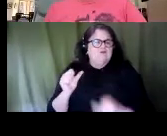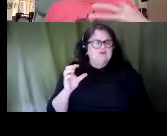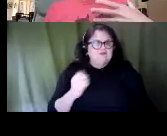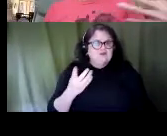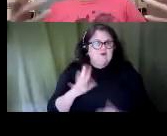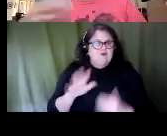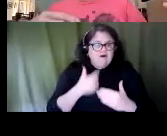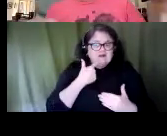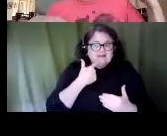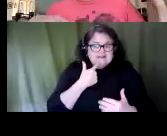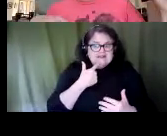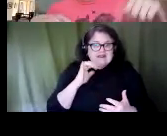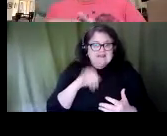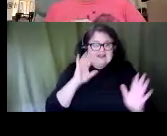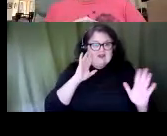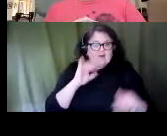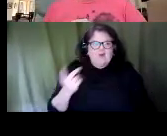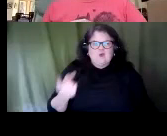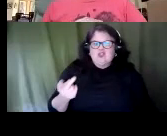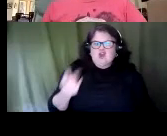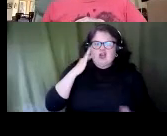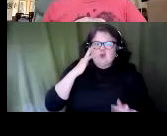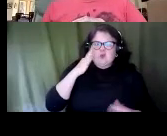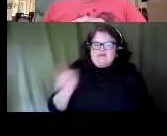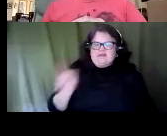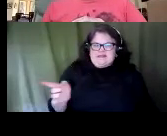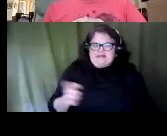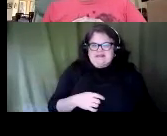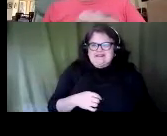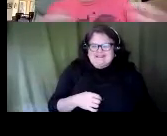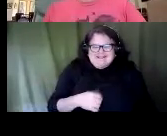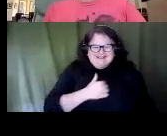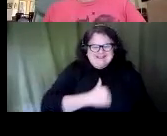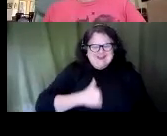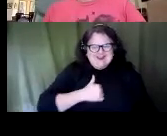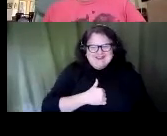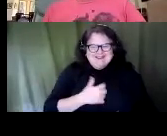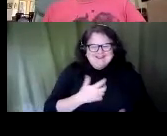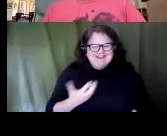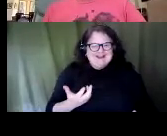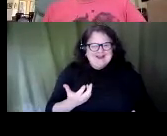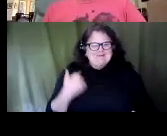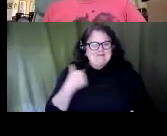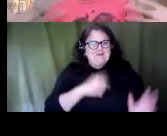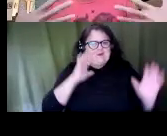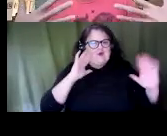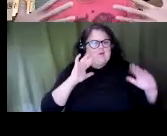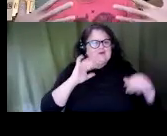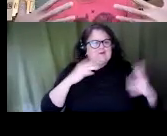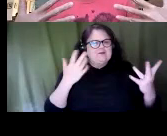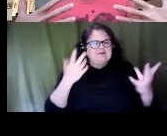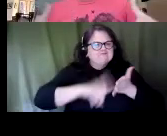hoping to be, sorry, dog noises in the background. We're hoping to be